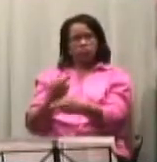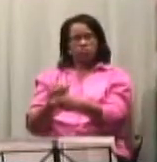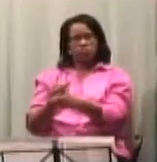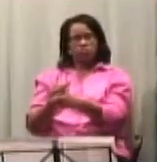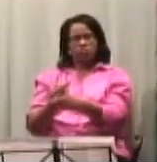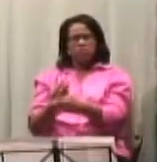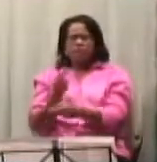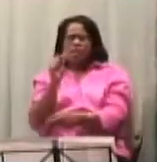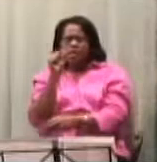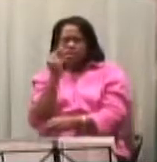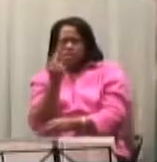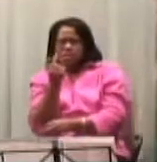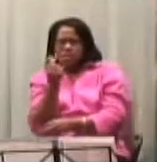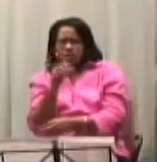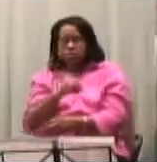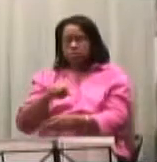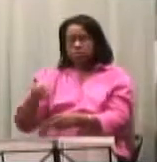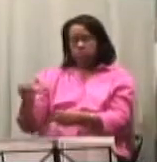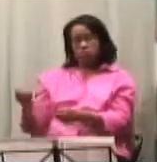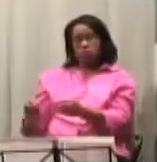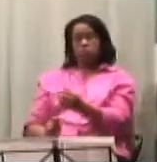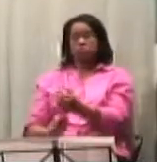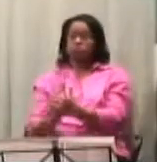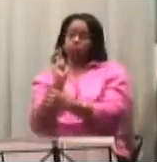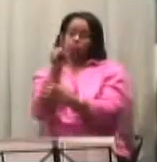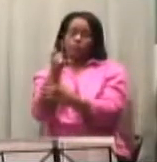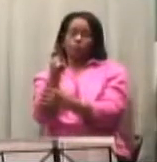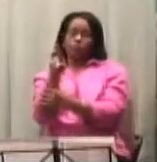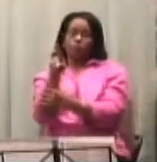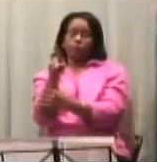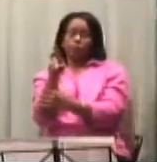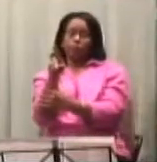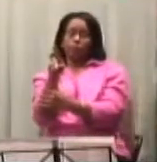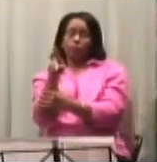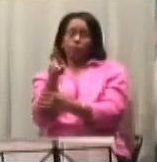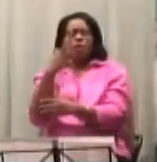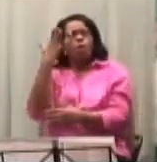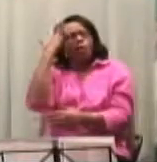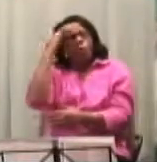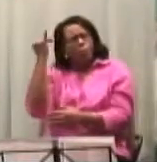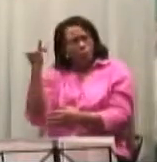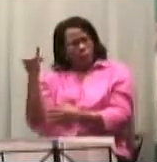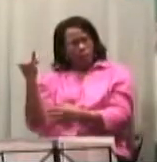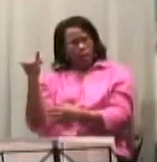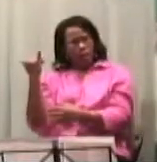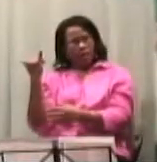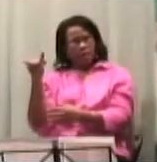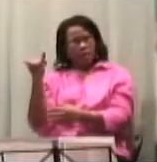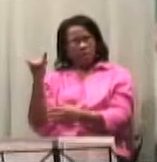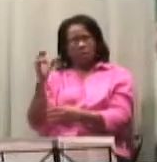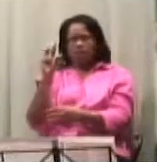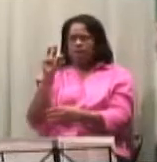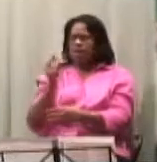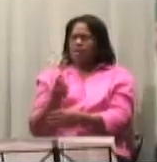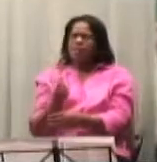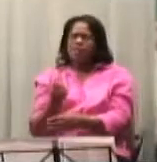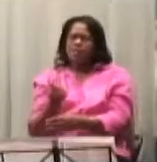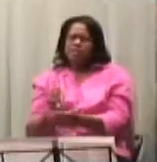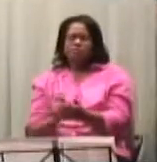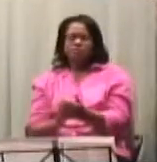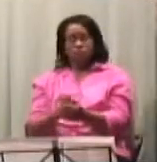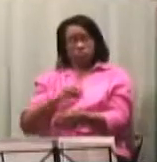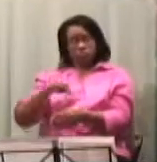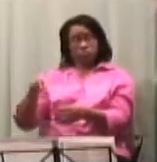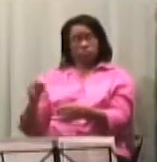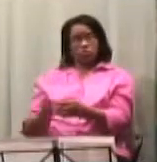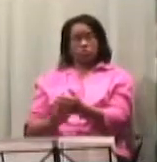little soil and sprang up straight away, because there was no depth of earth. But